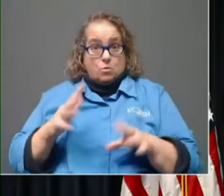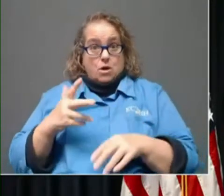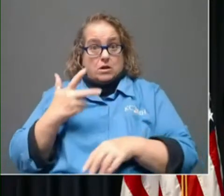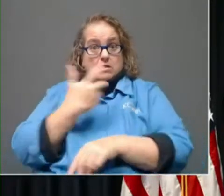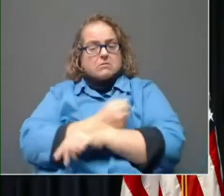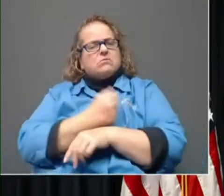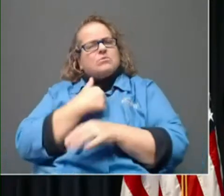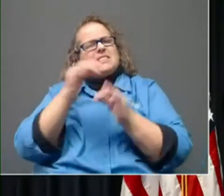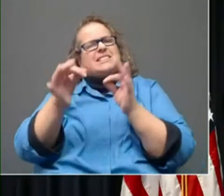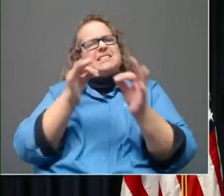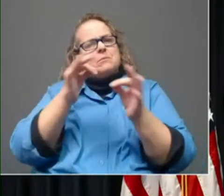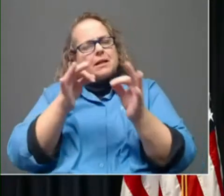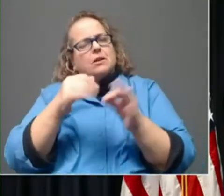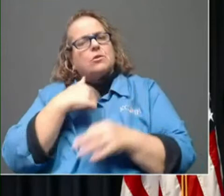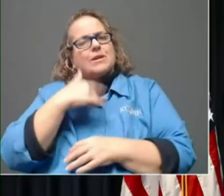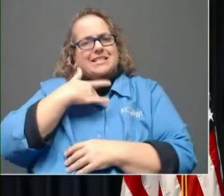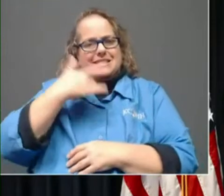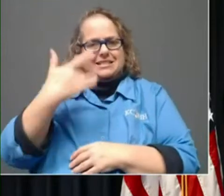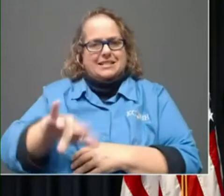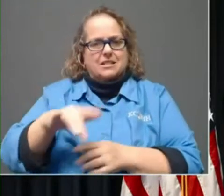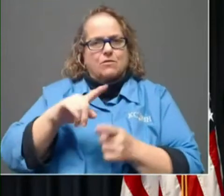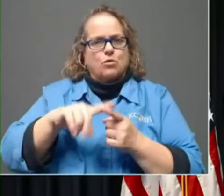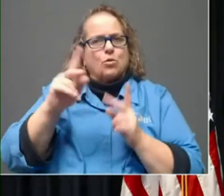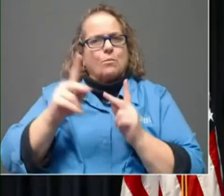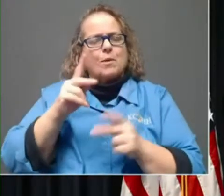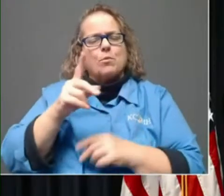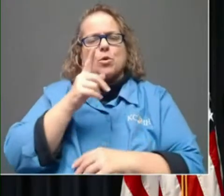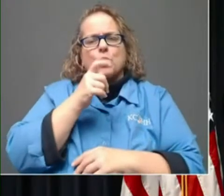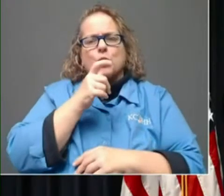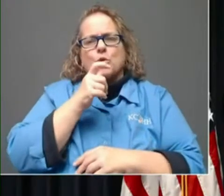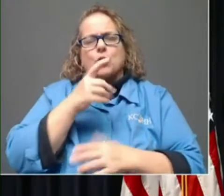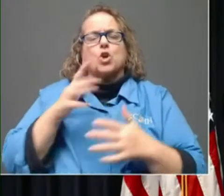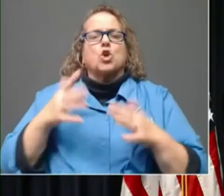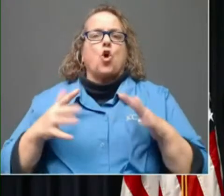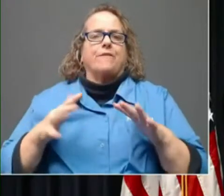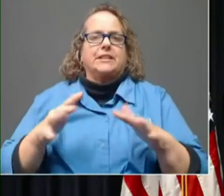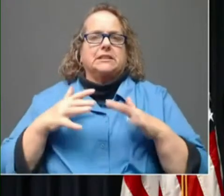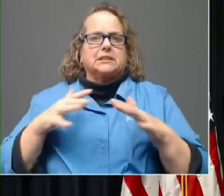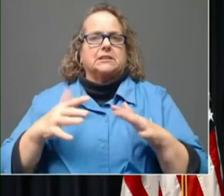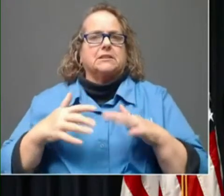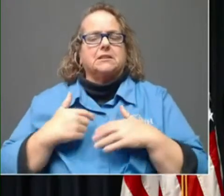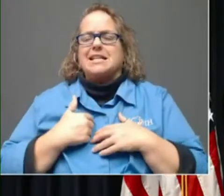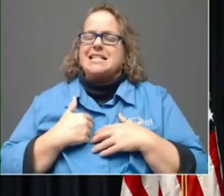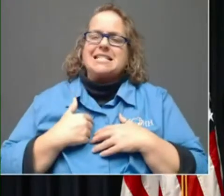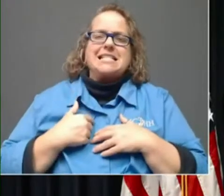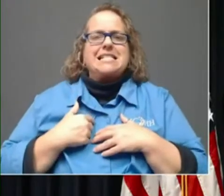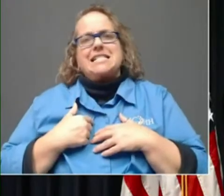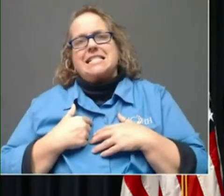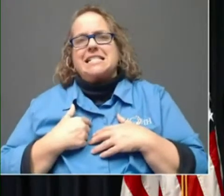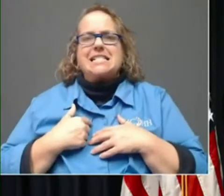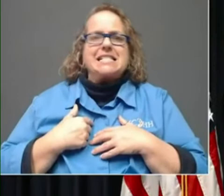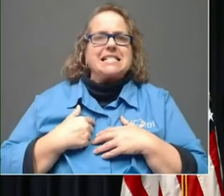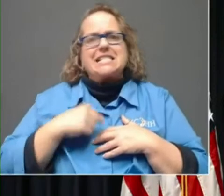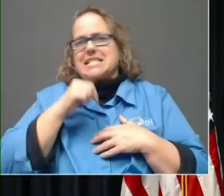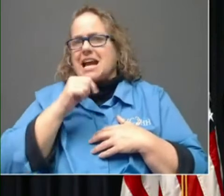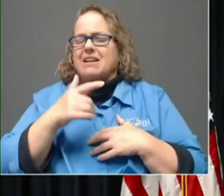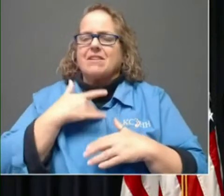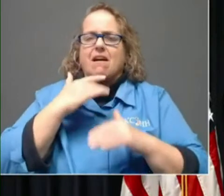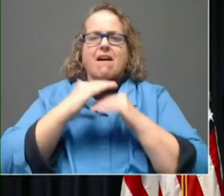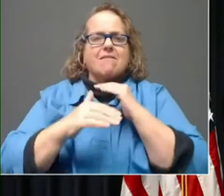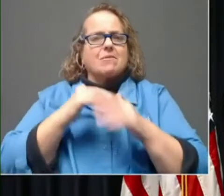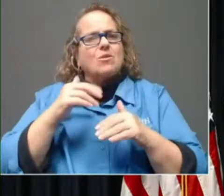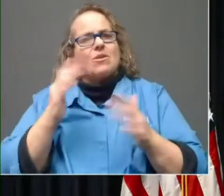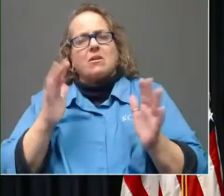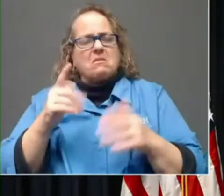we're sensitive to folks that are nervous about it and not just saying no, and knowing that we